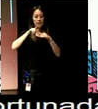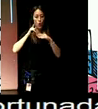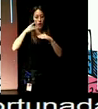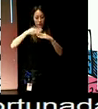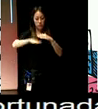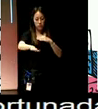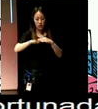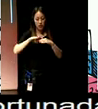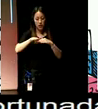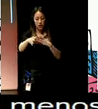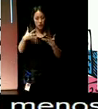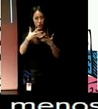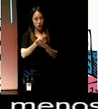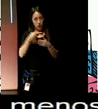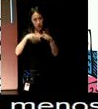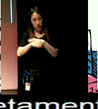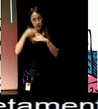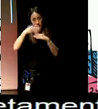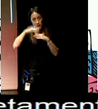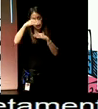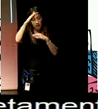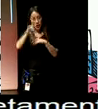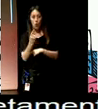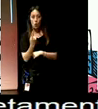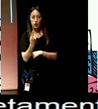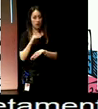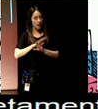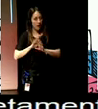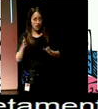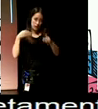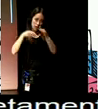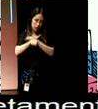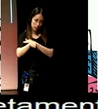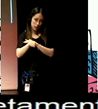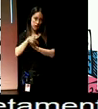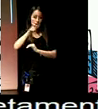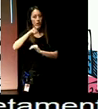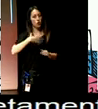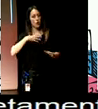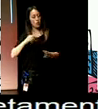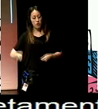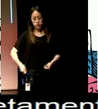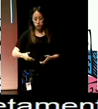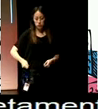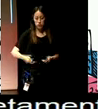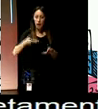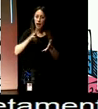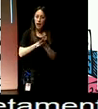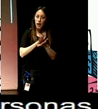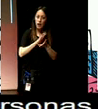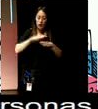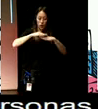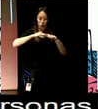People can go around in that floor and see it.